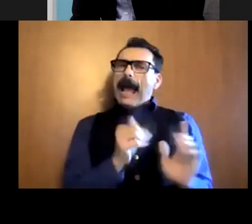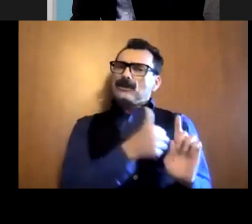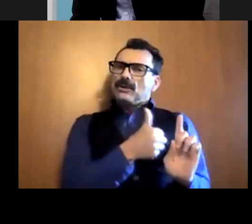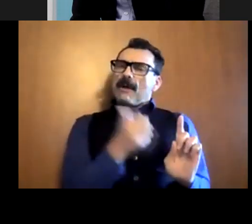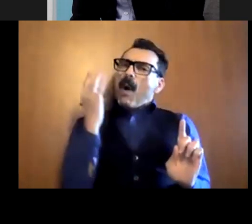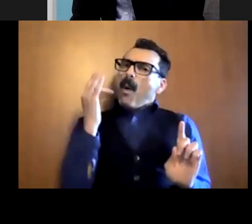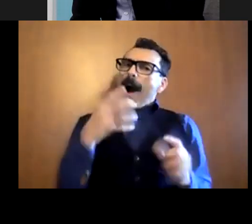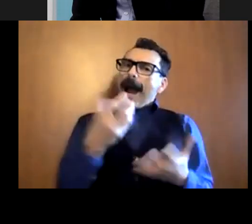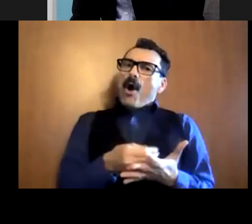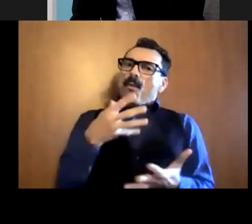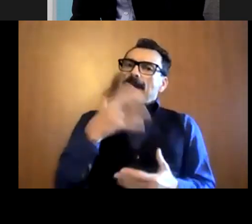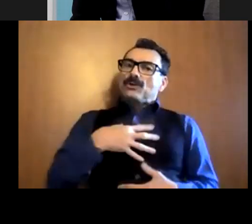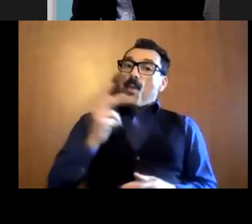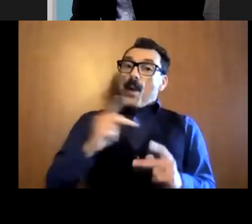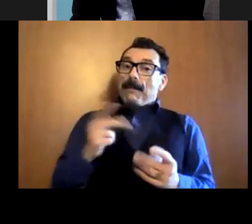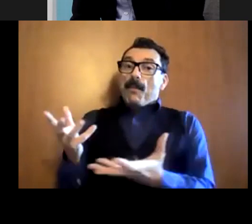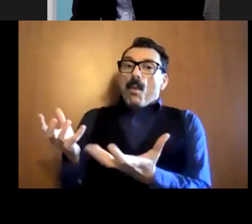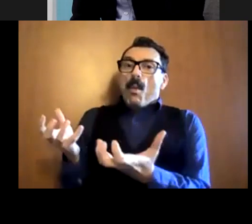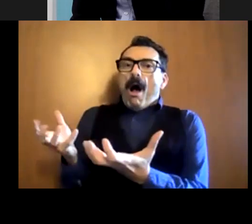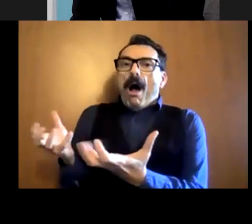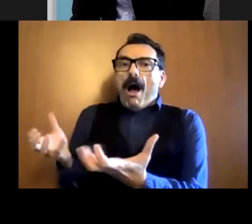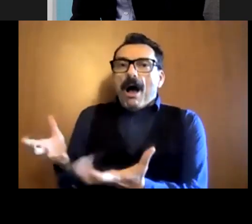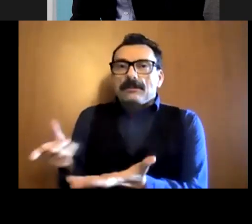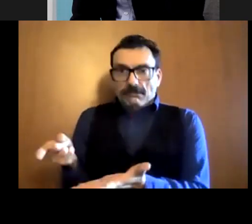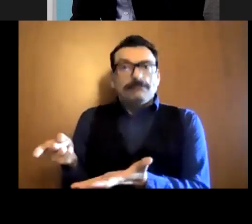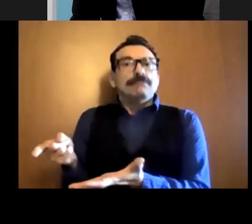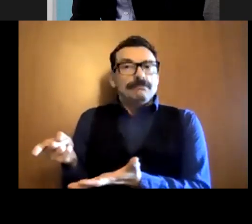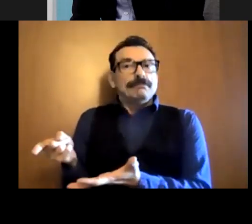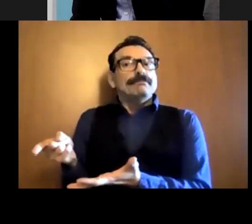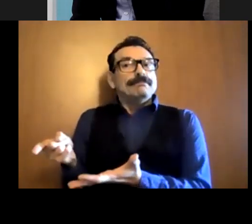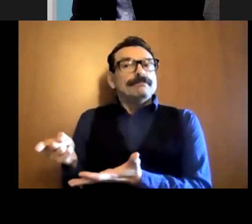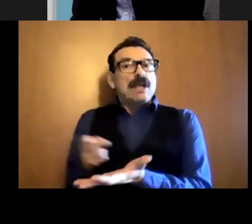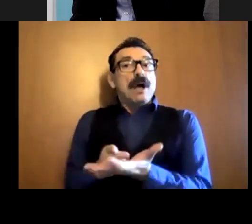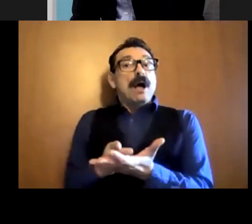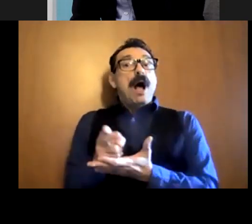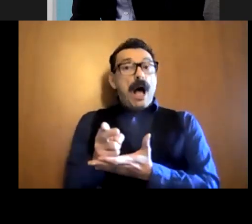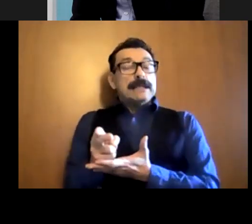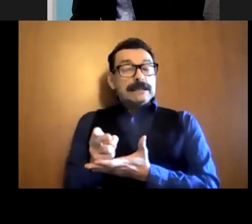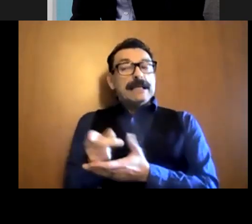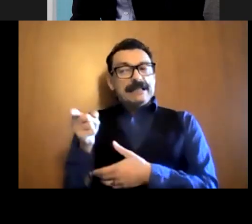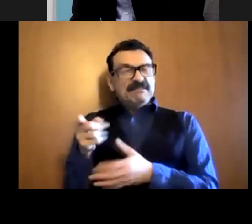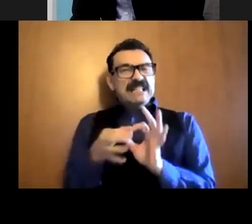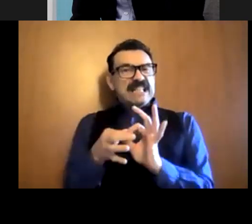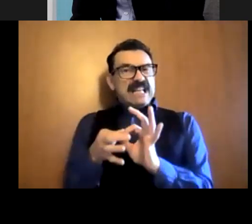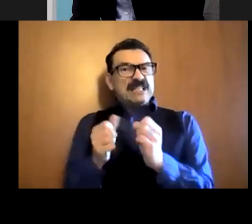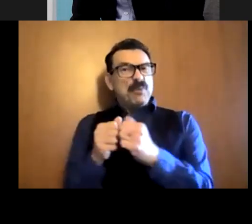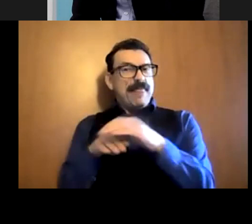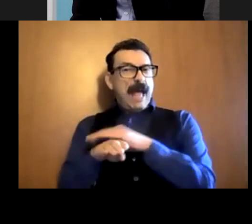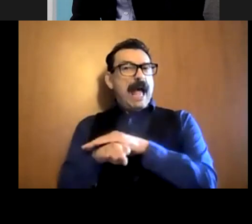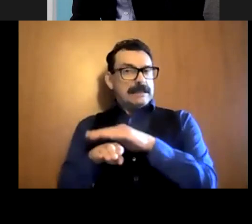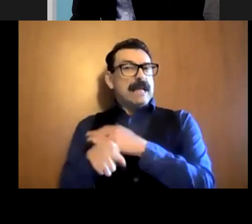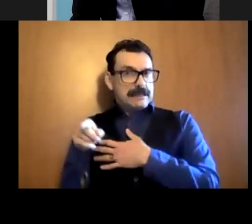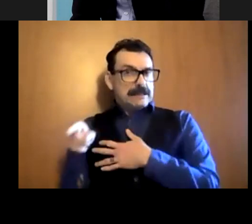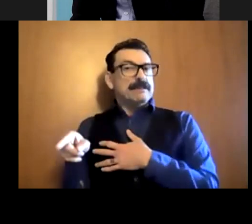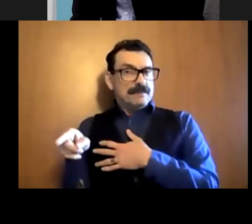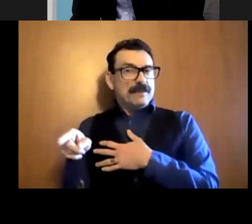get something? Like, to be honest, the conversation should also be directed towards access, right? I think the other side of the coin of vaccine